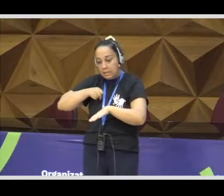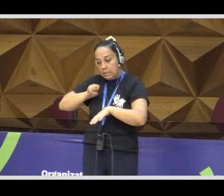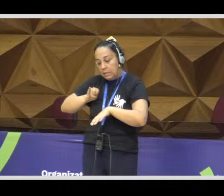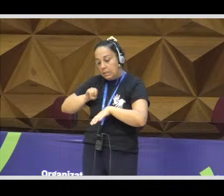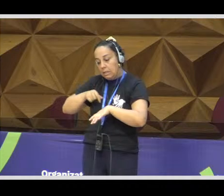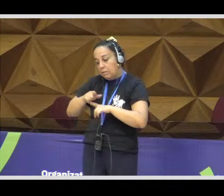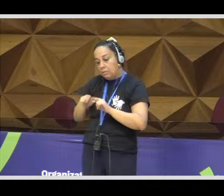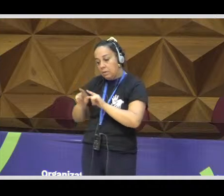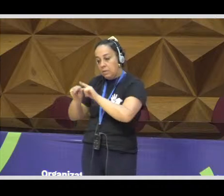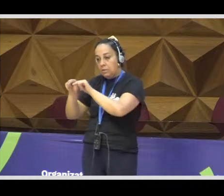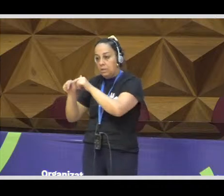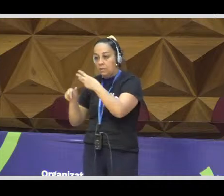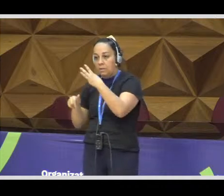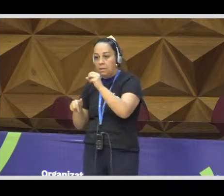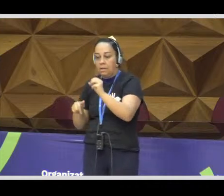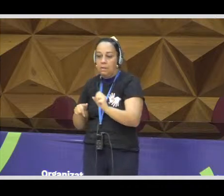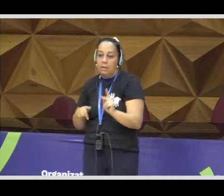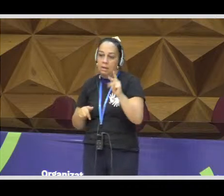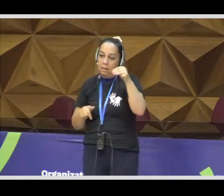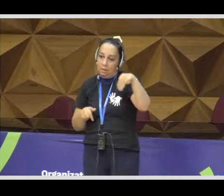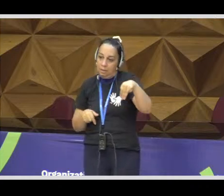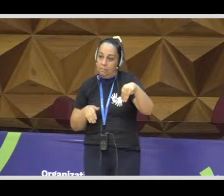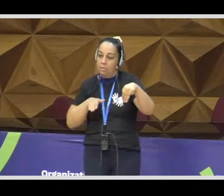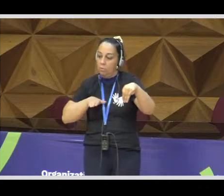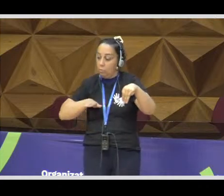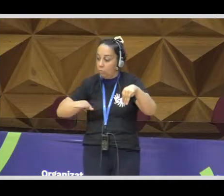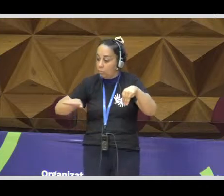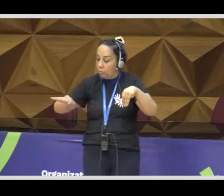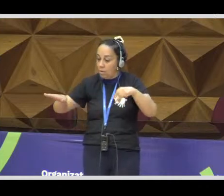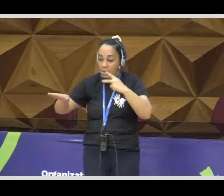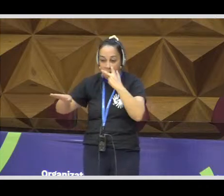like 100 kilometers an hour, maybe make it more exciting.